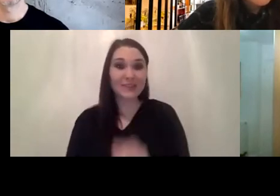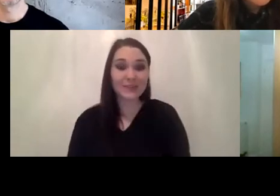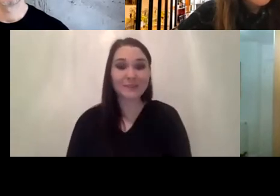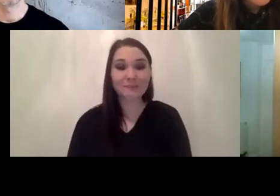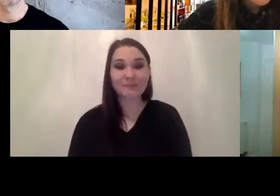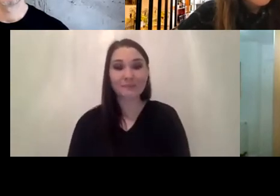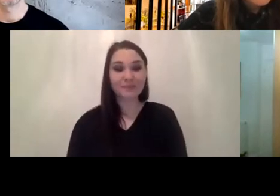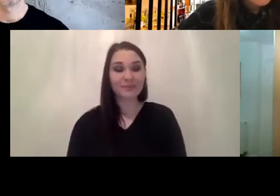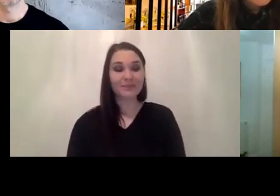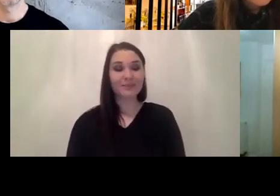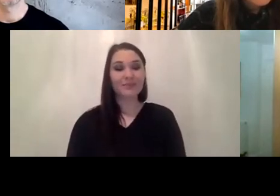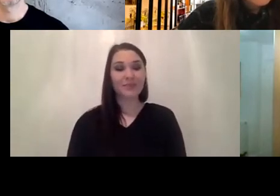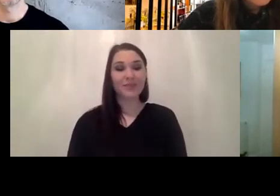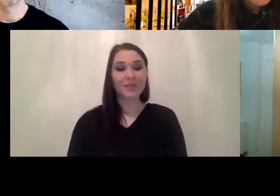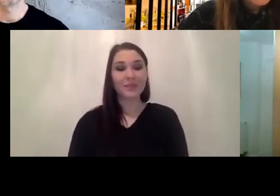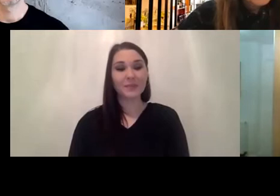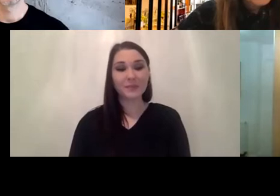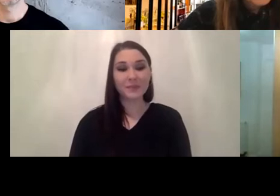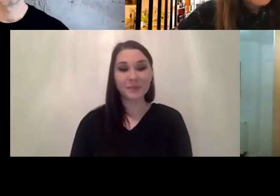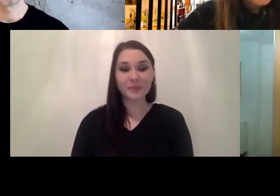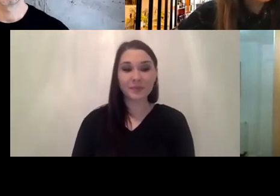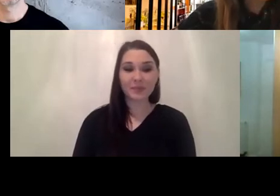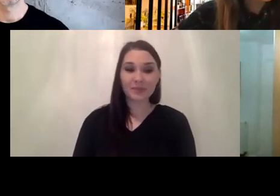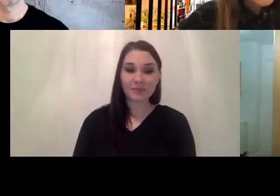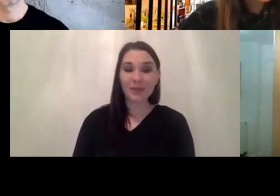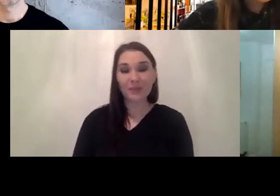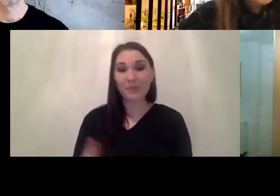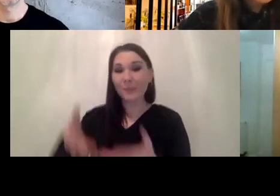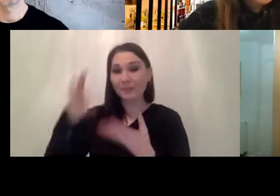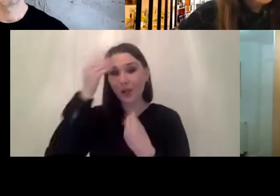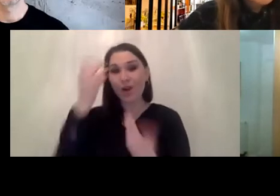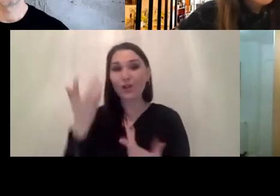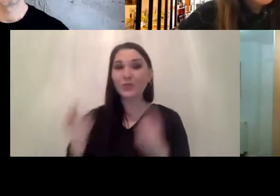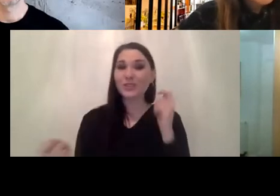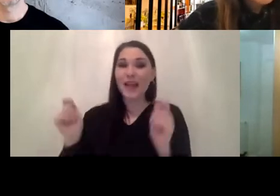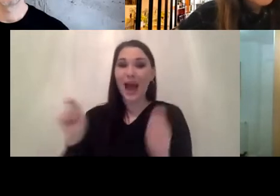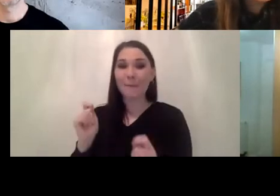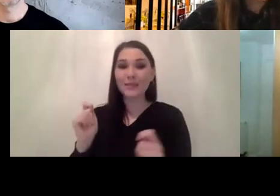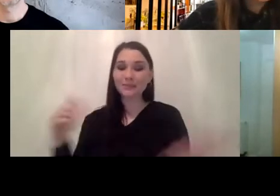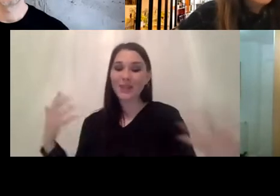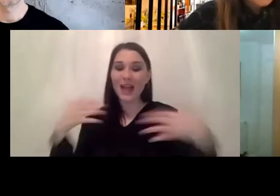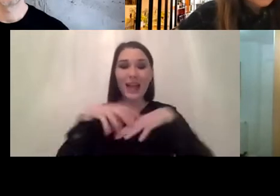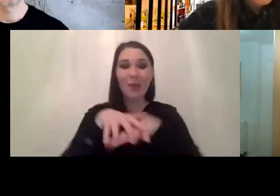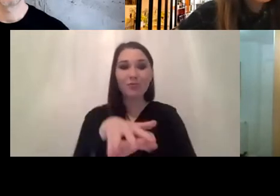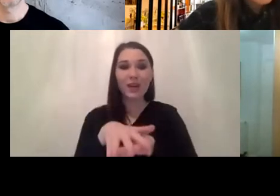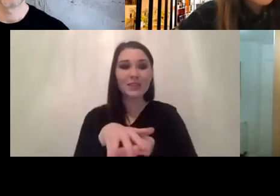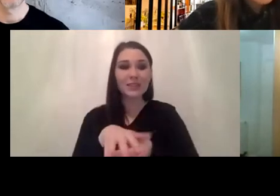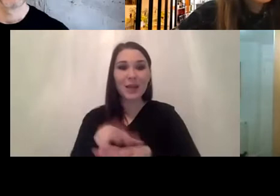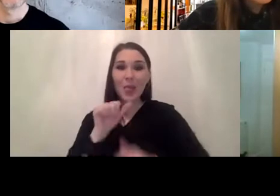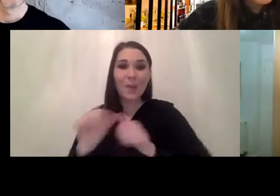think we've sort of all guests learned to adapt really about sort of ways of collaborating and the best way to do